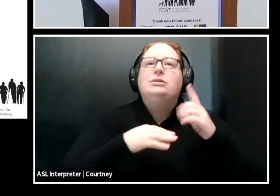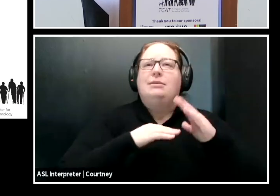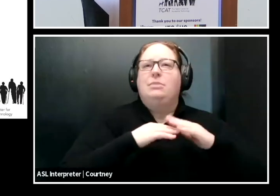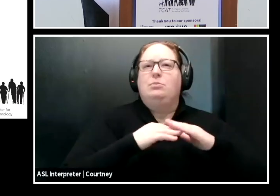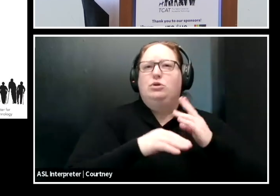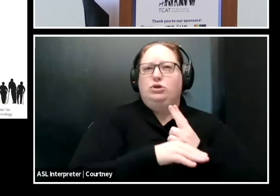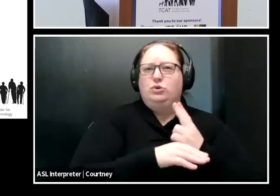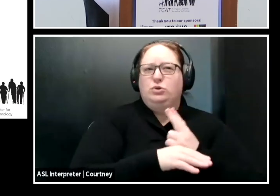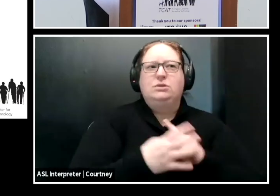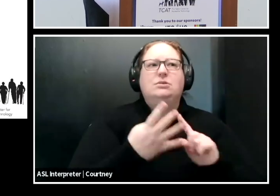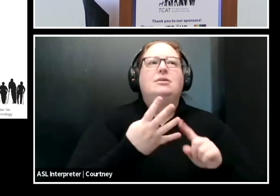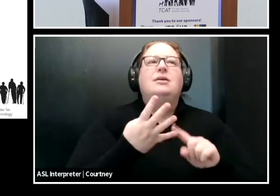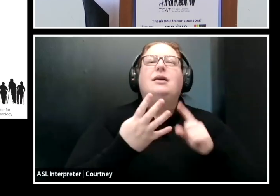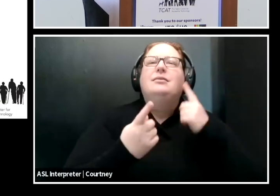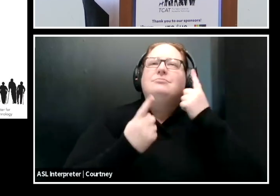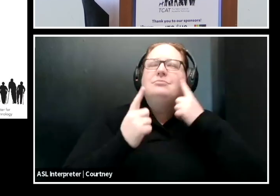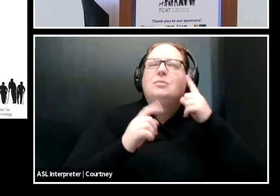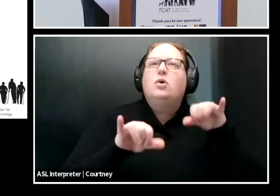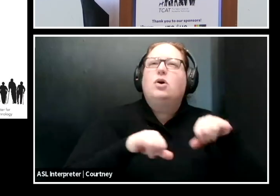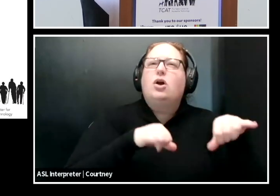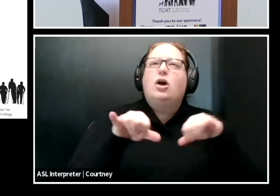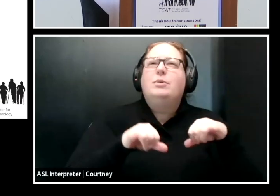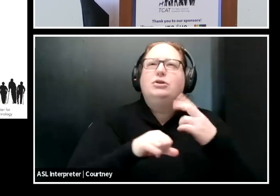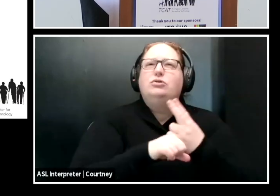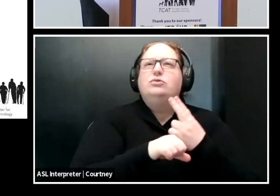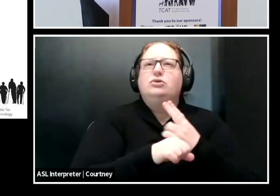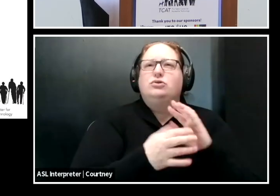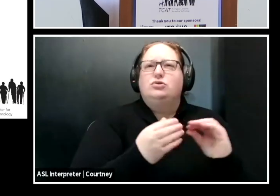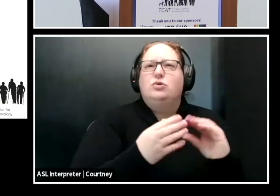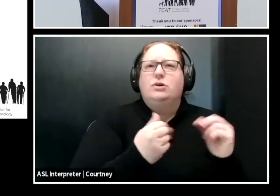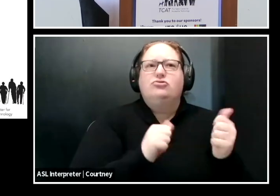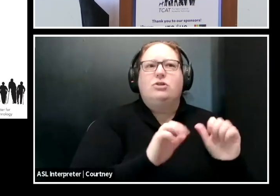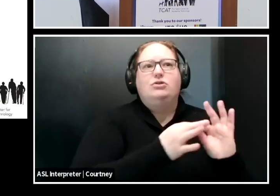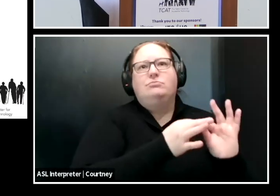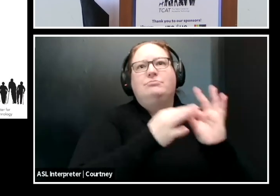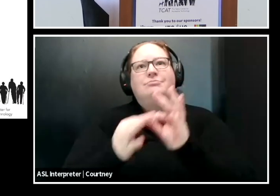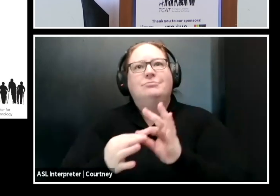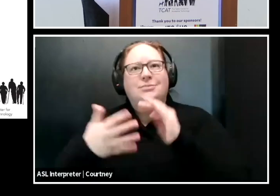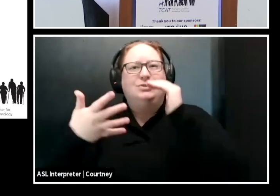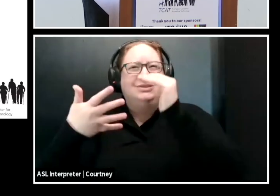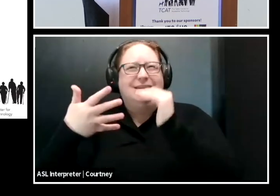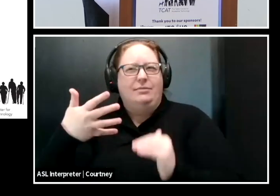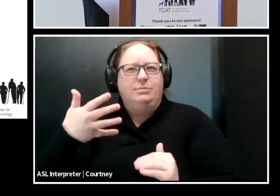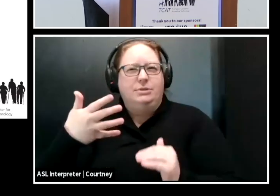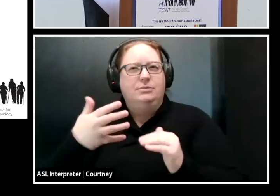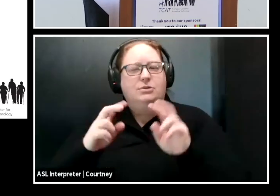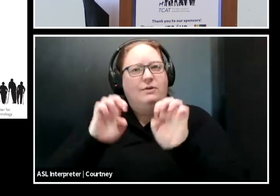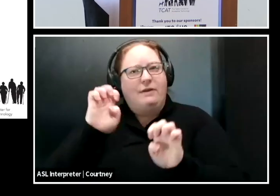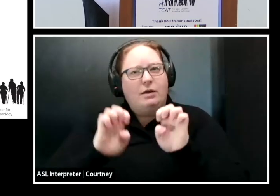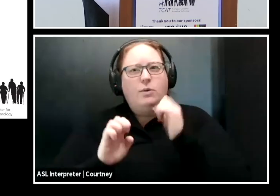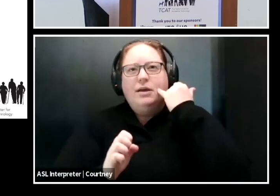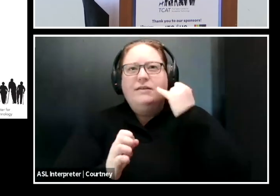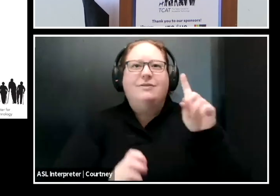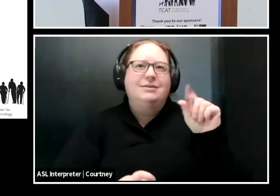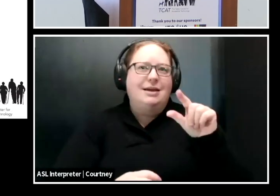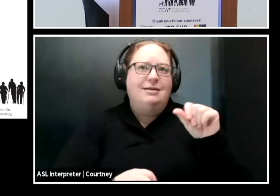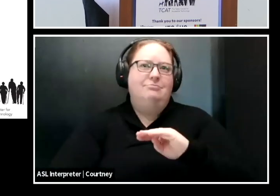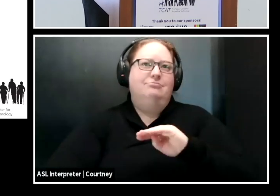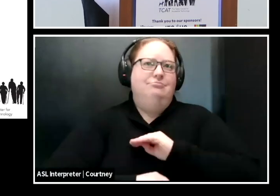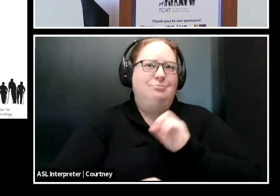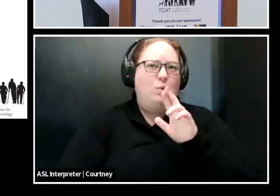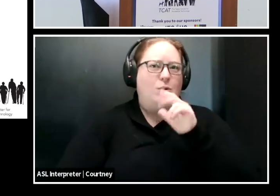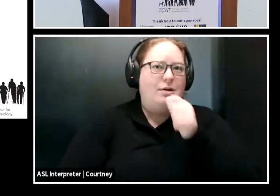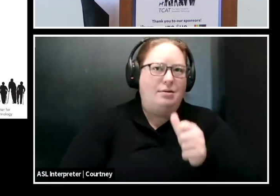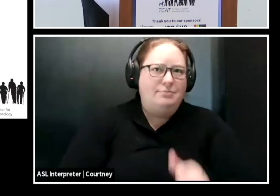about common user stories and trying to map those to steps for you to evaluate whether the data is sufficient for that use. So the